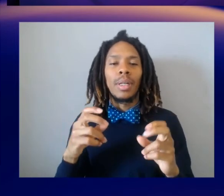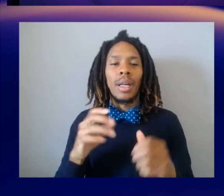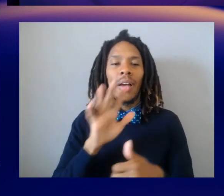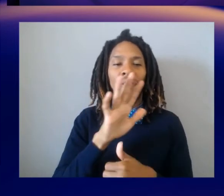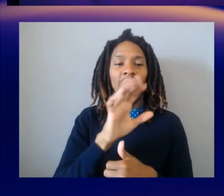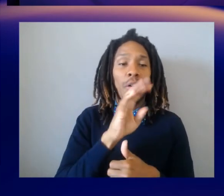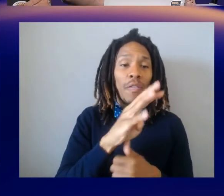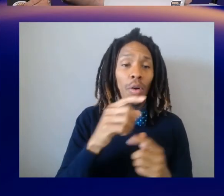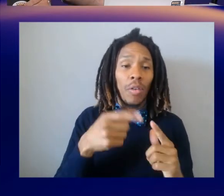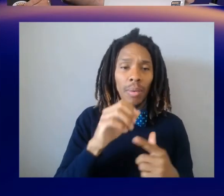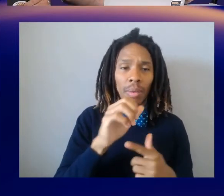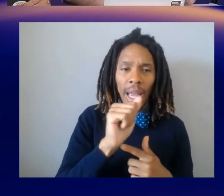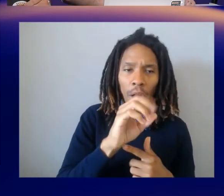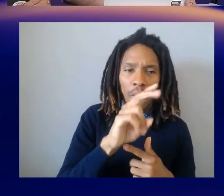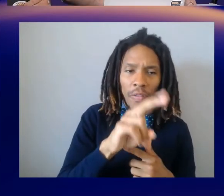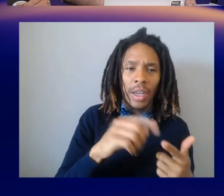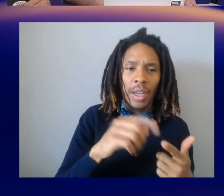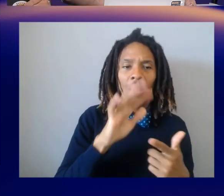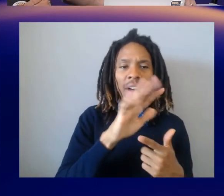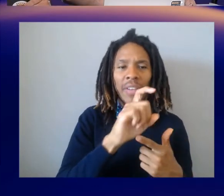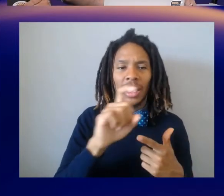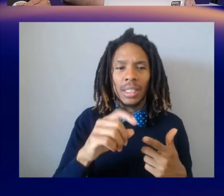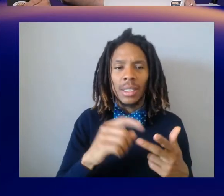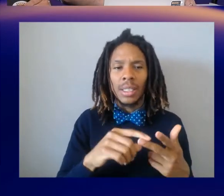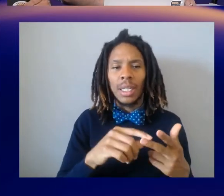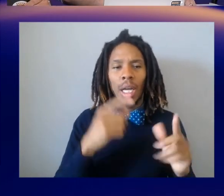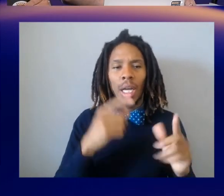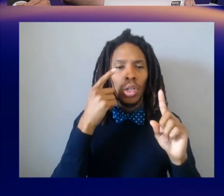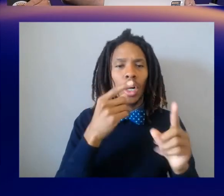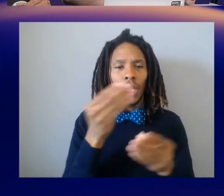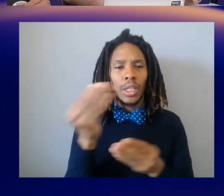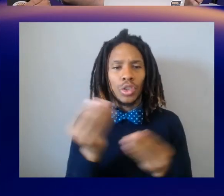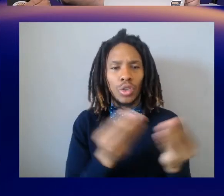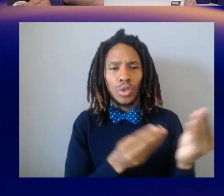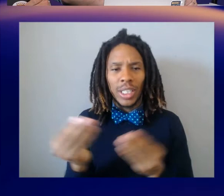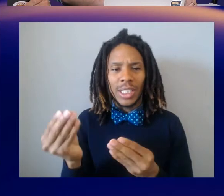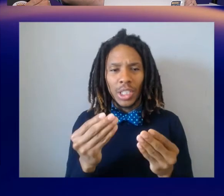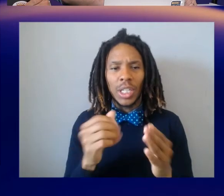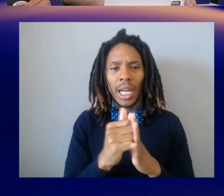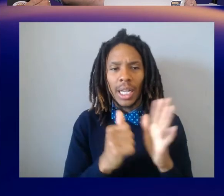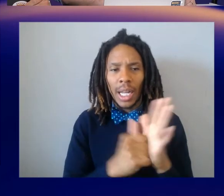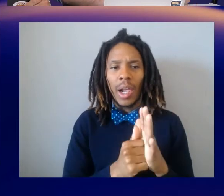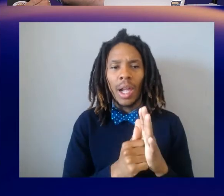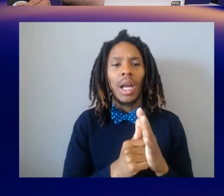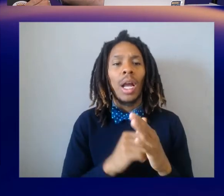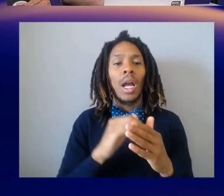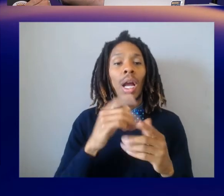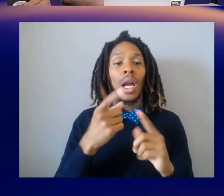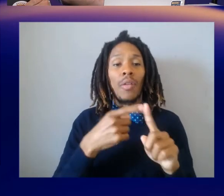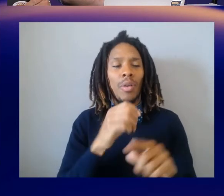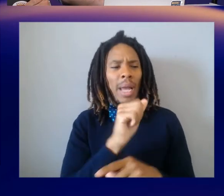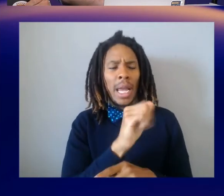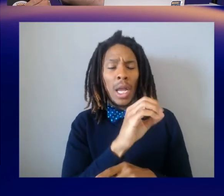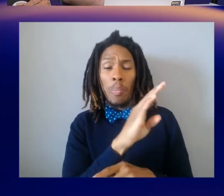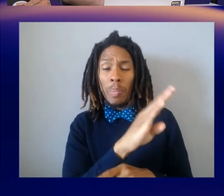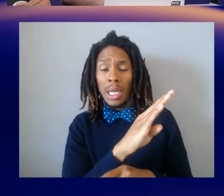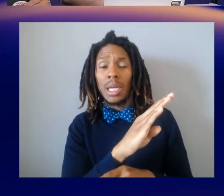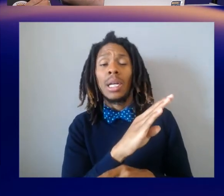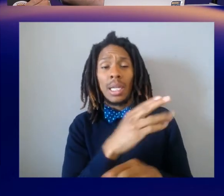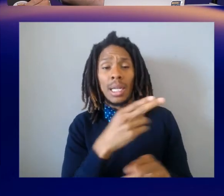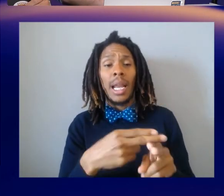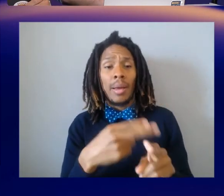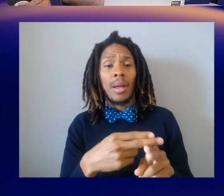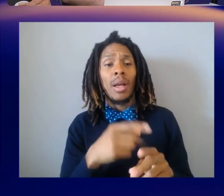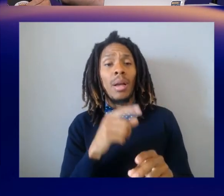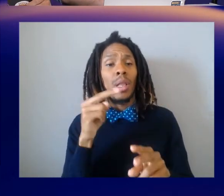AOBs, 5XXs, and target transaction error count. In this case, they're all coming from the ALB namespace, but it can also take a look at metrics